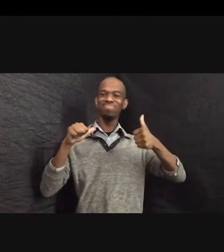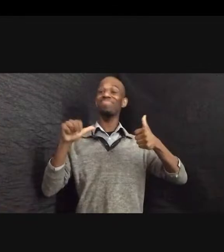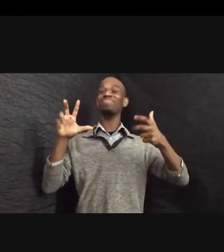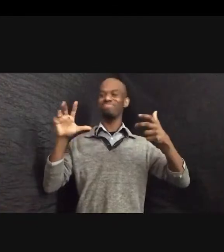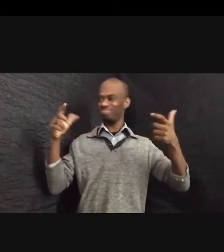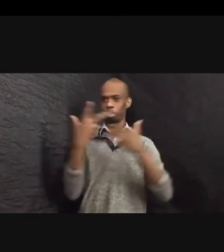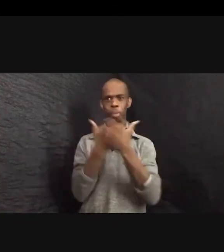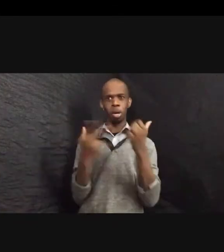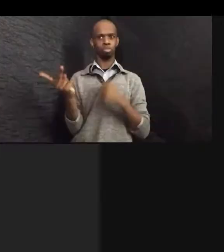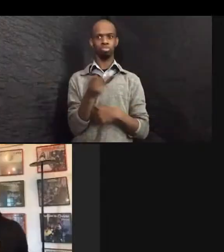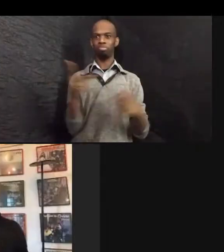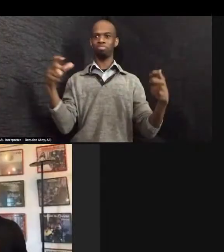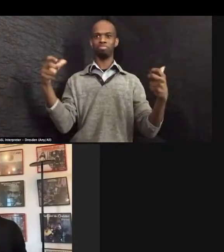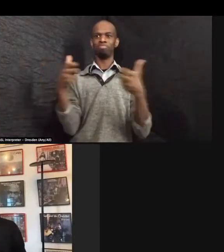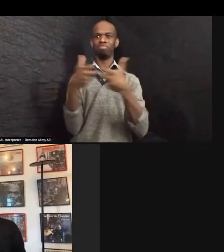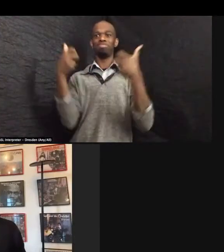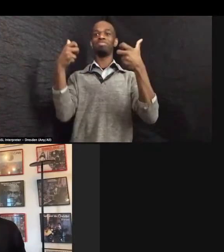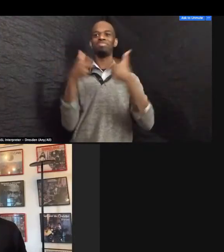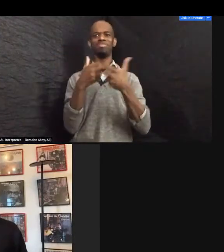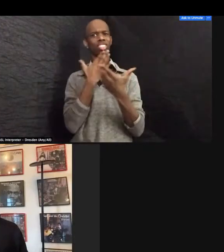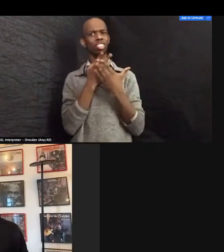Cheers. Good to see you again.